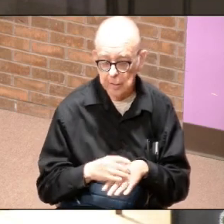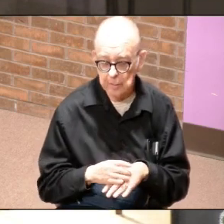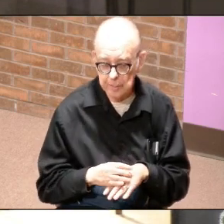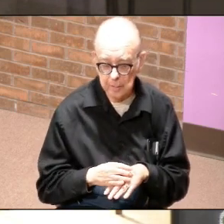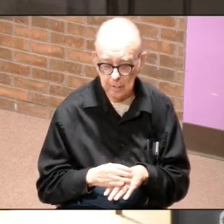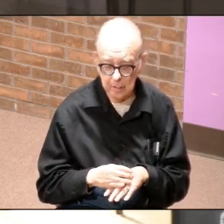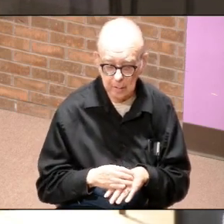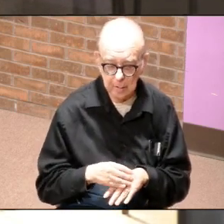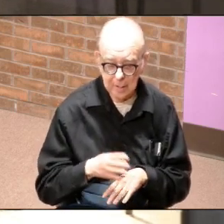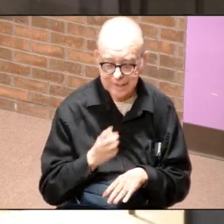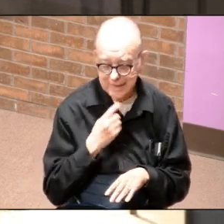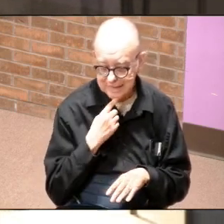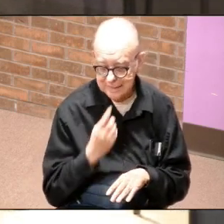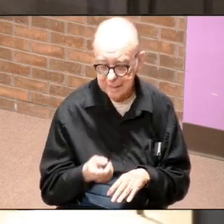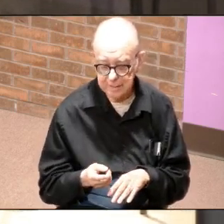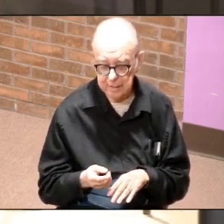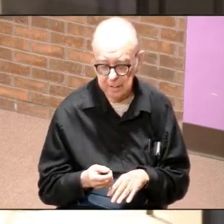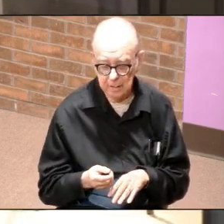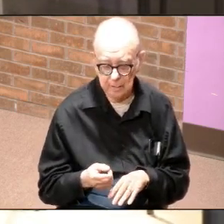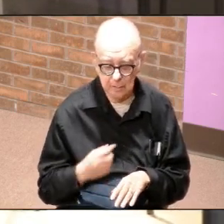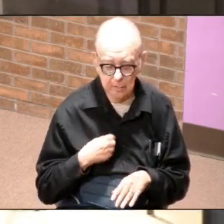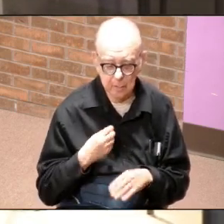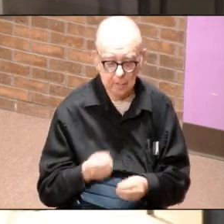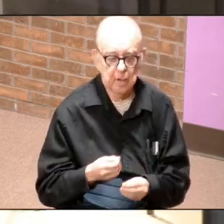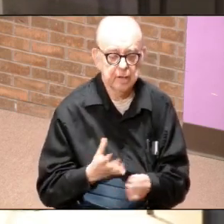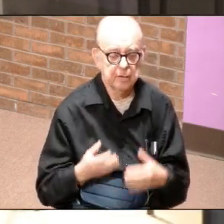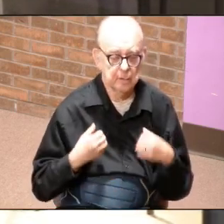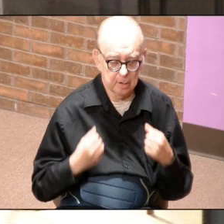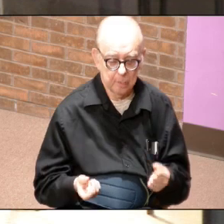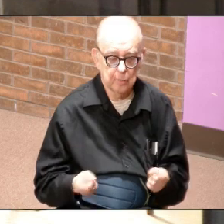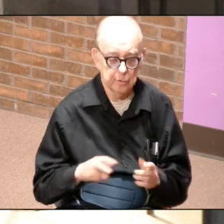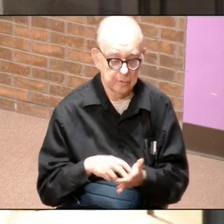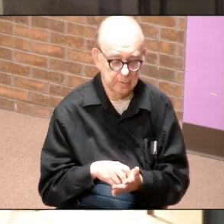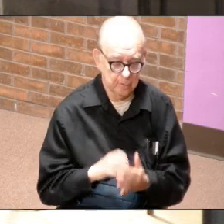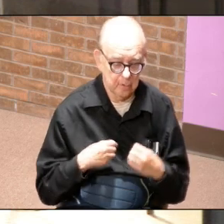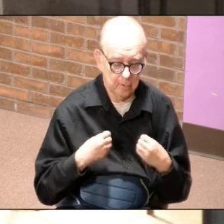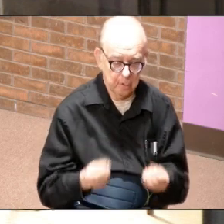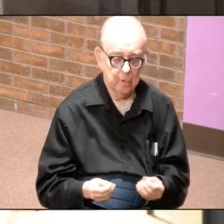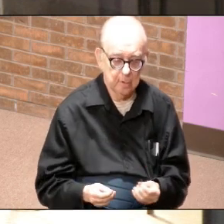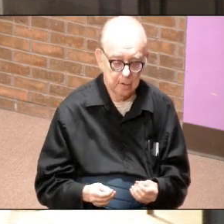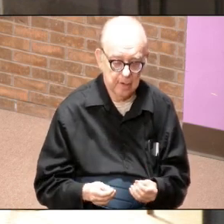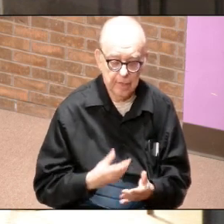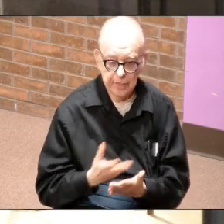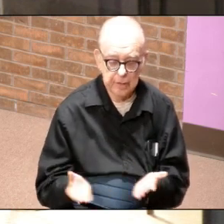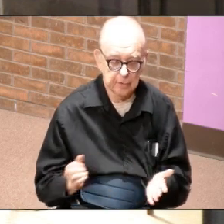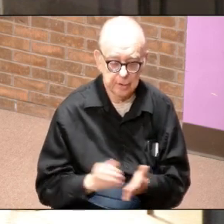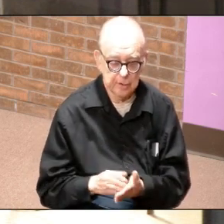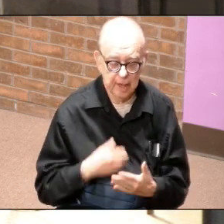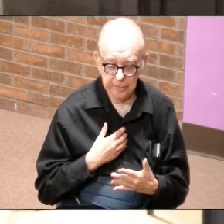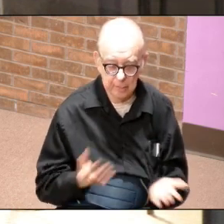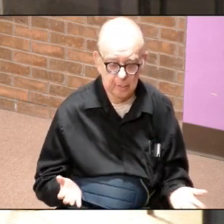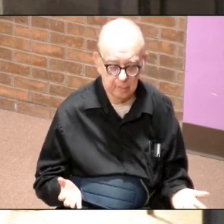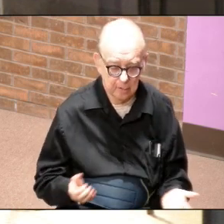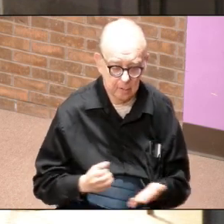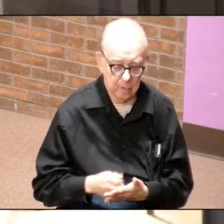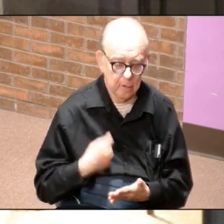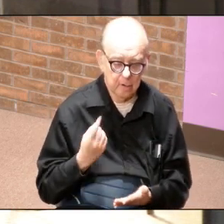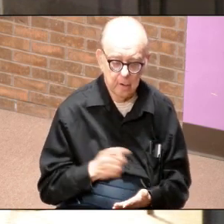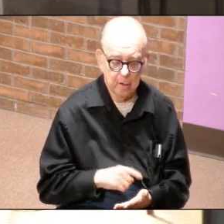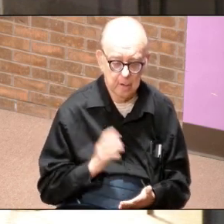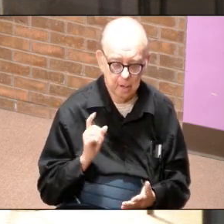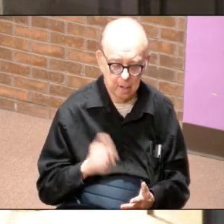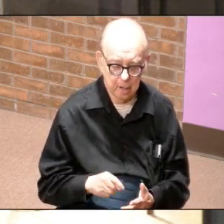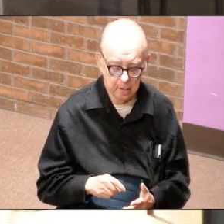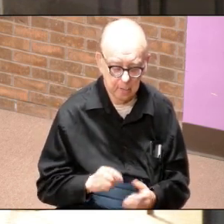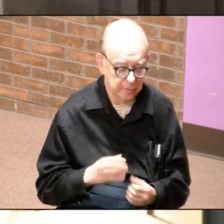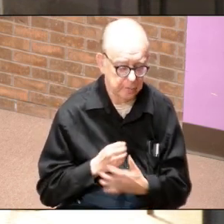earth. He says, I'm going to give you strength when you're weak. I'm going to give you provisions when you lack something. I'll help you when you're in need,